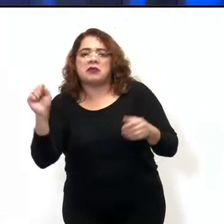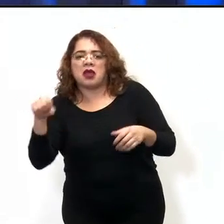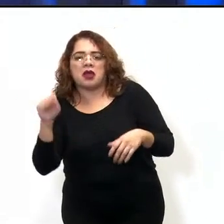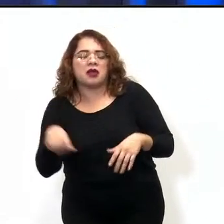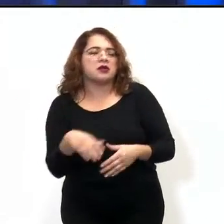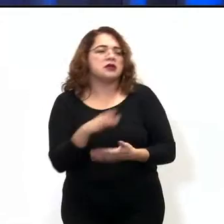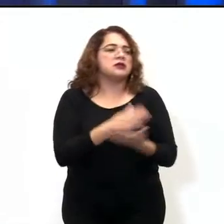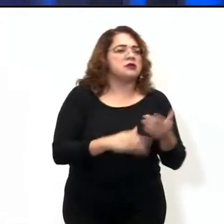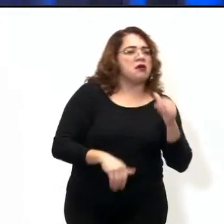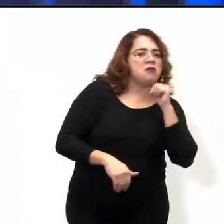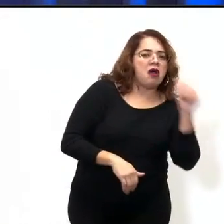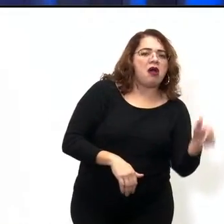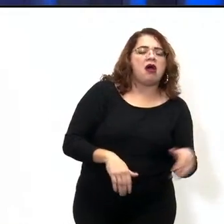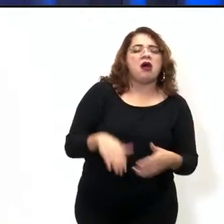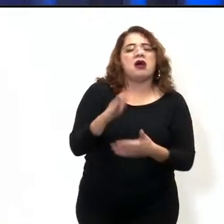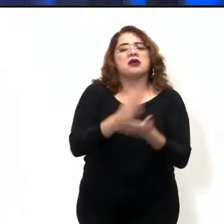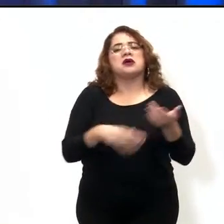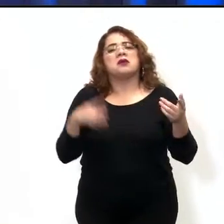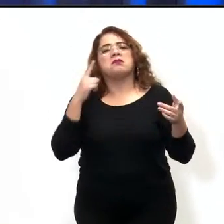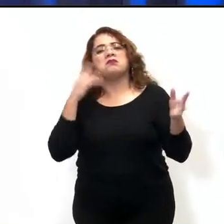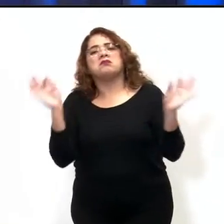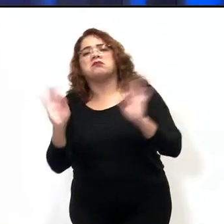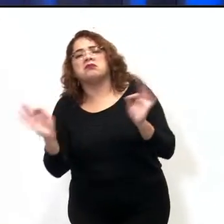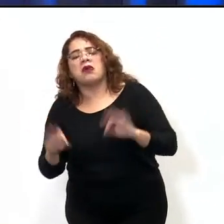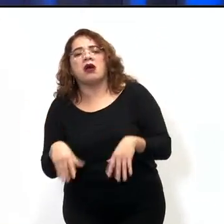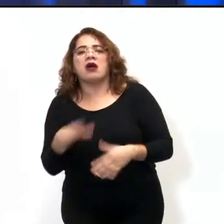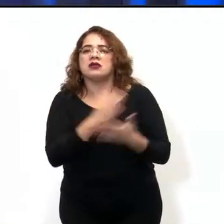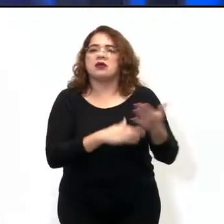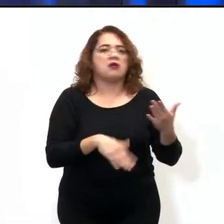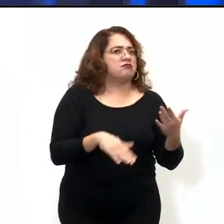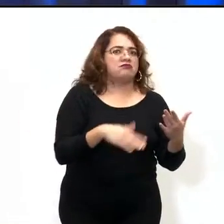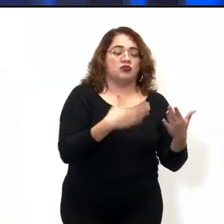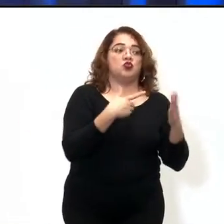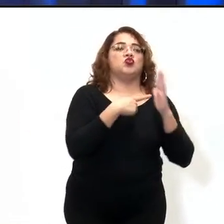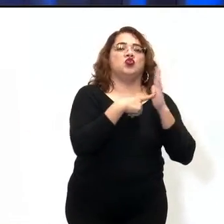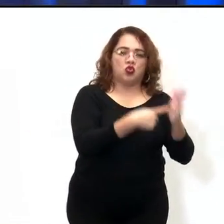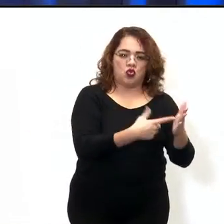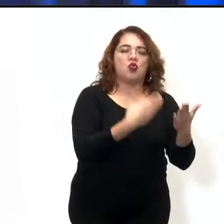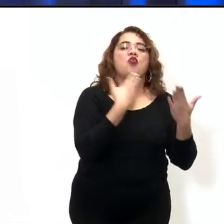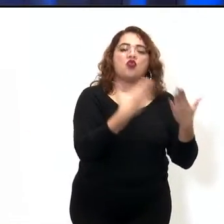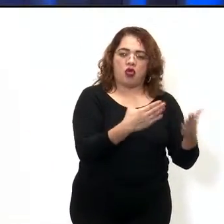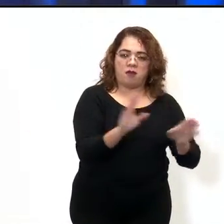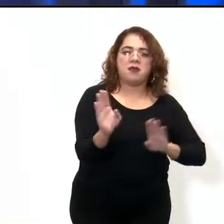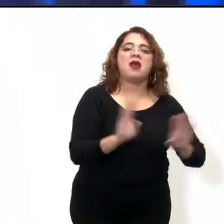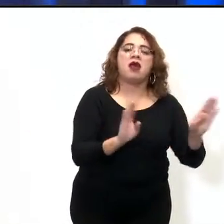showing good behavior. So that's I think one of the broader issues, but I think things are better now.